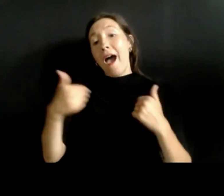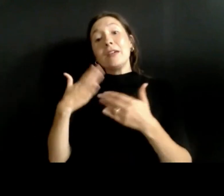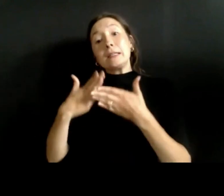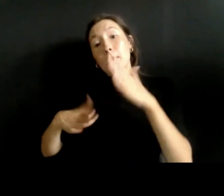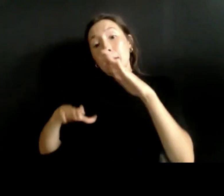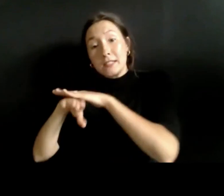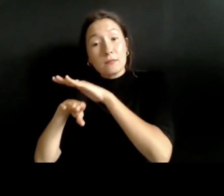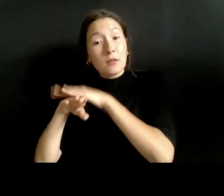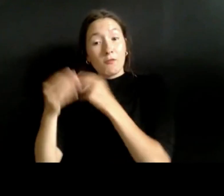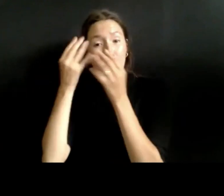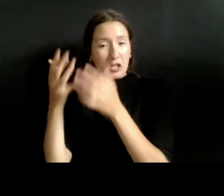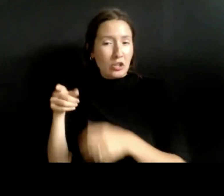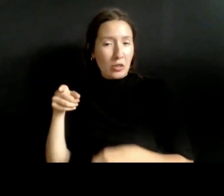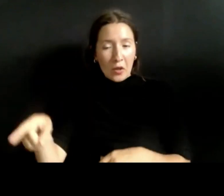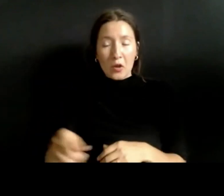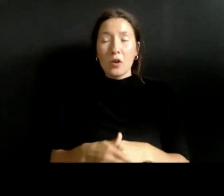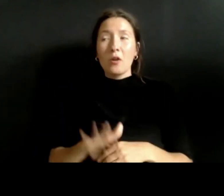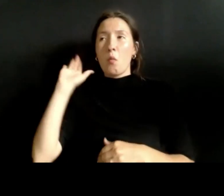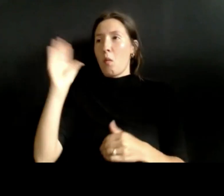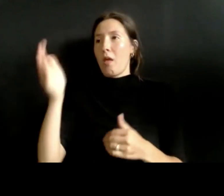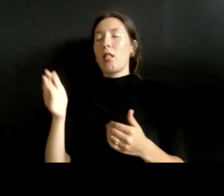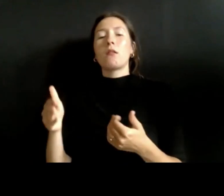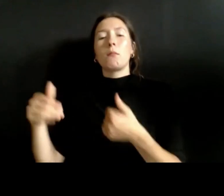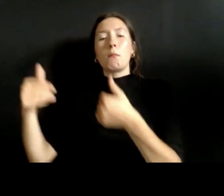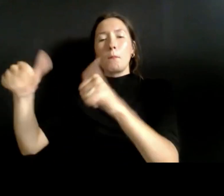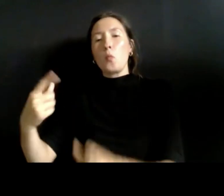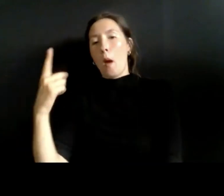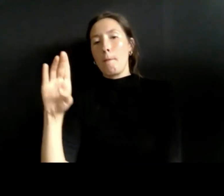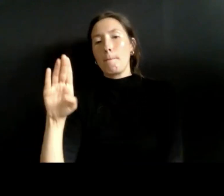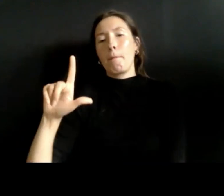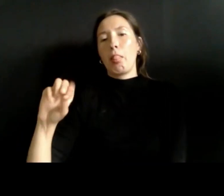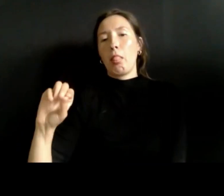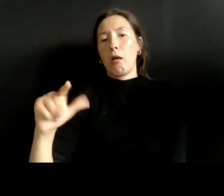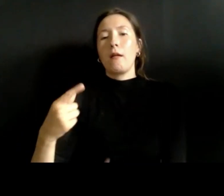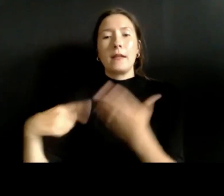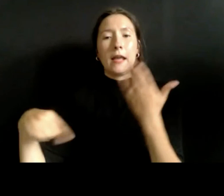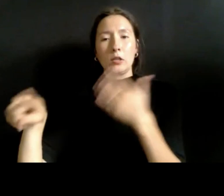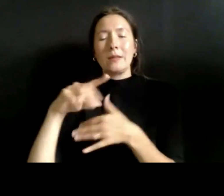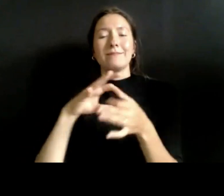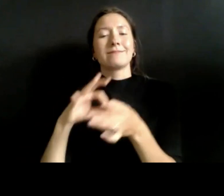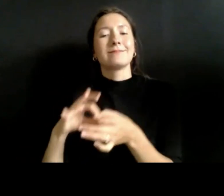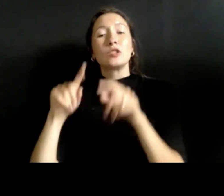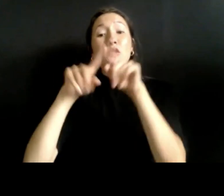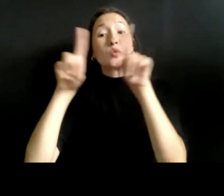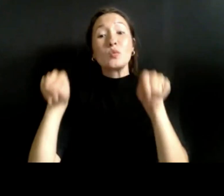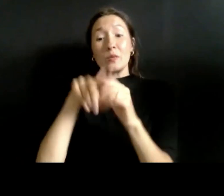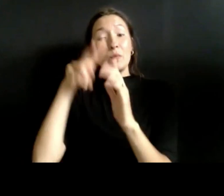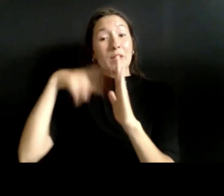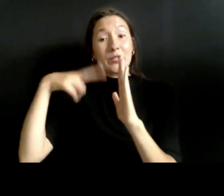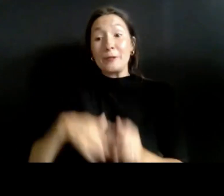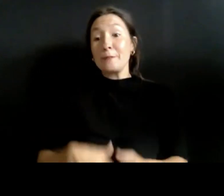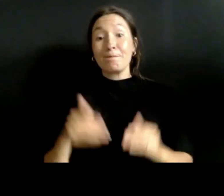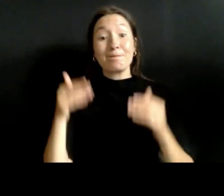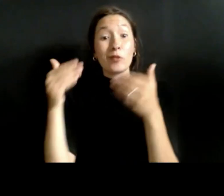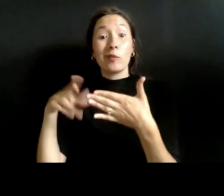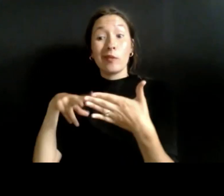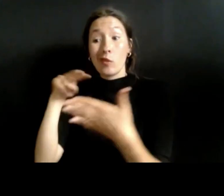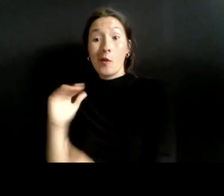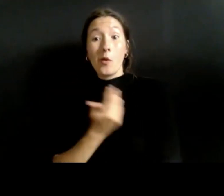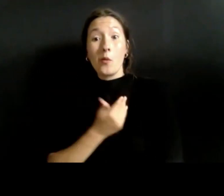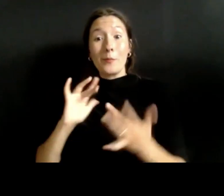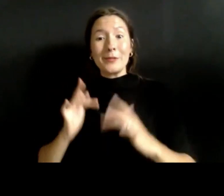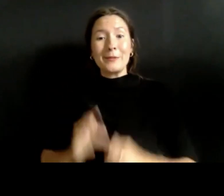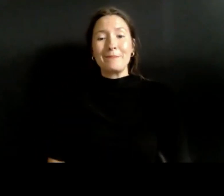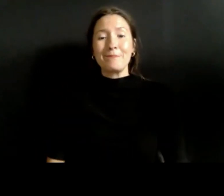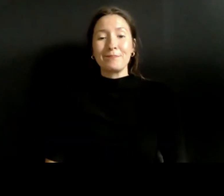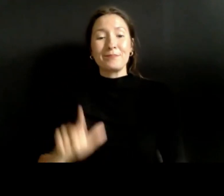and Storyline. So check it out. Very nice. Diane, thank you so much for sharing with us